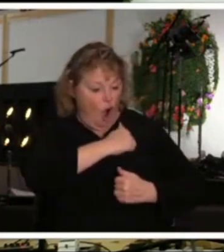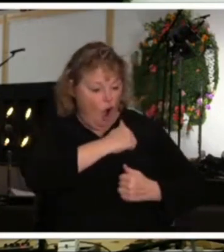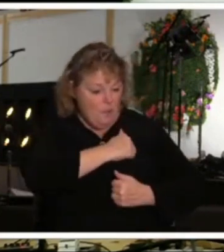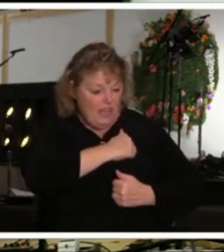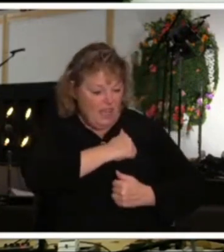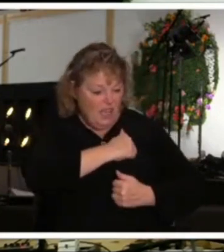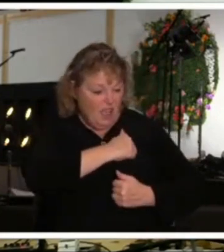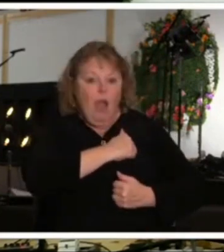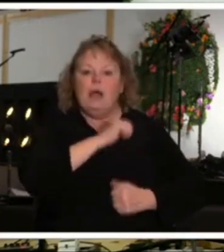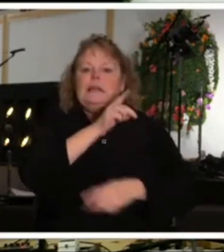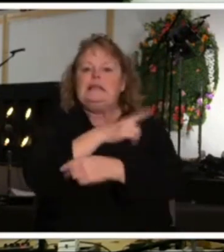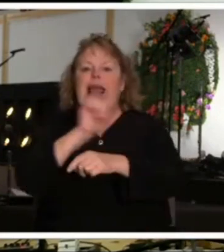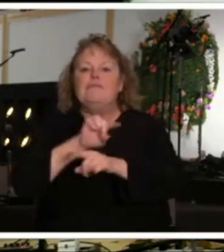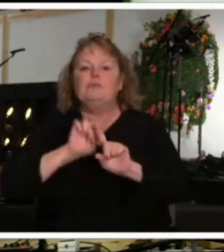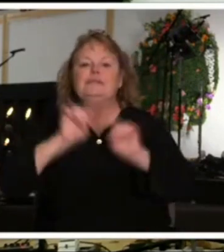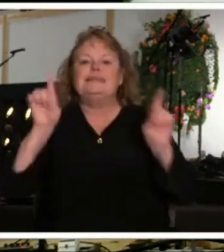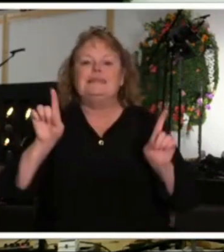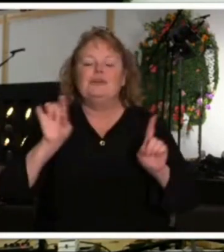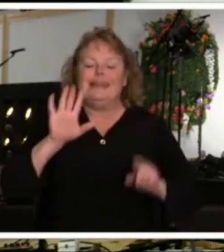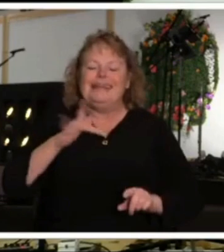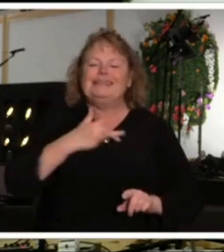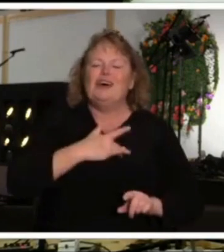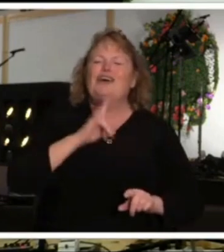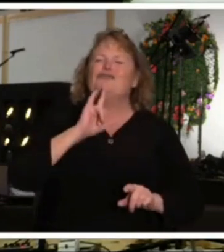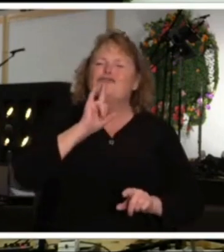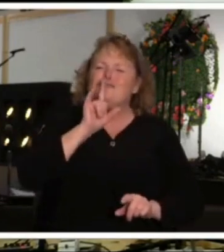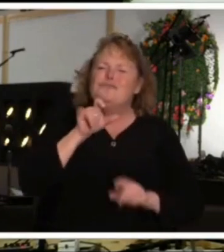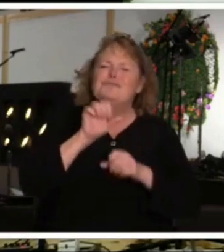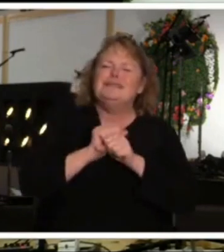else. And folks, I'm telling you, like,